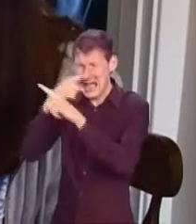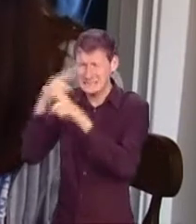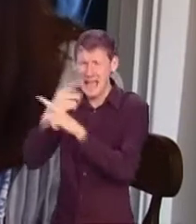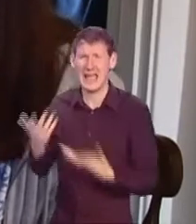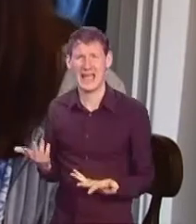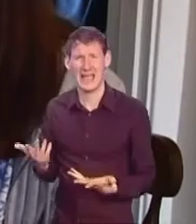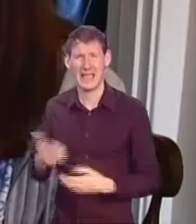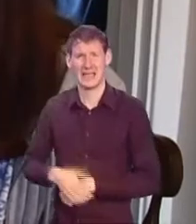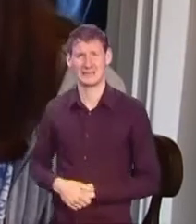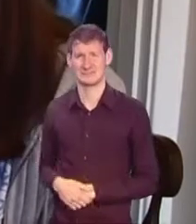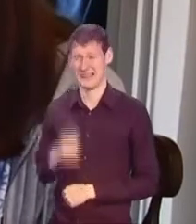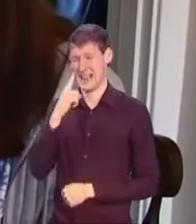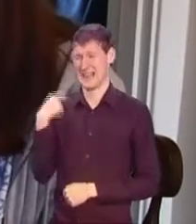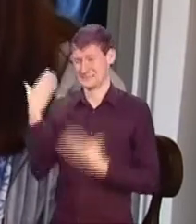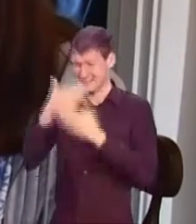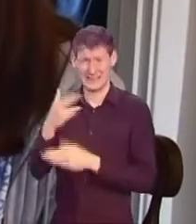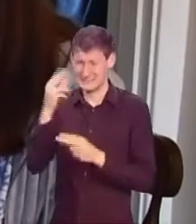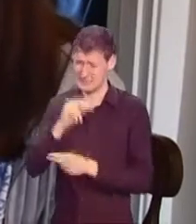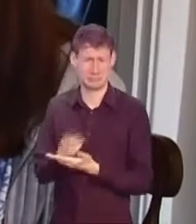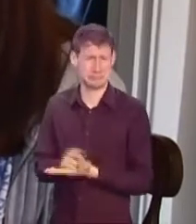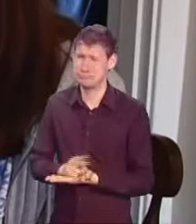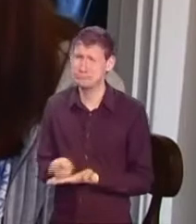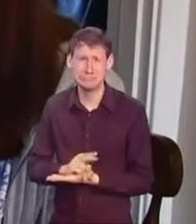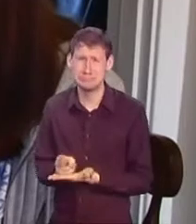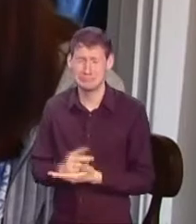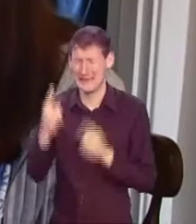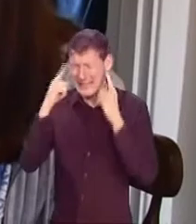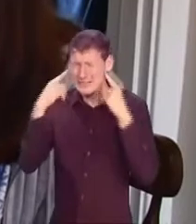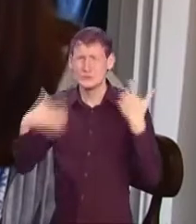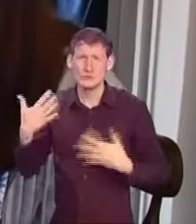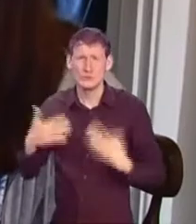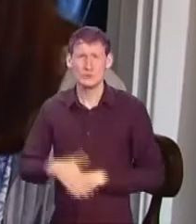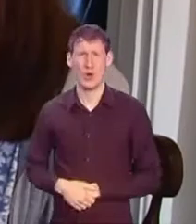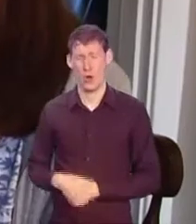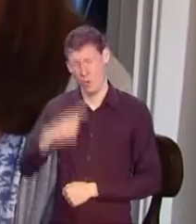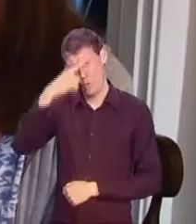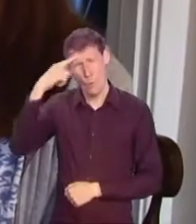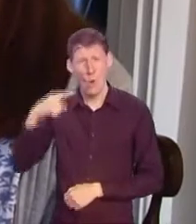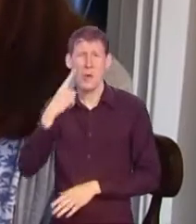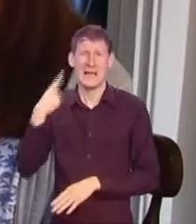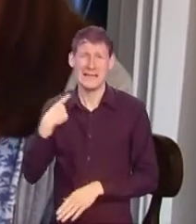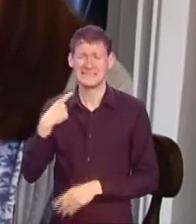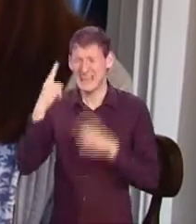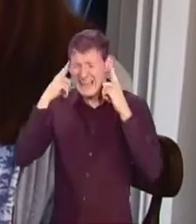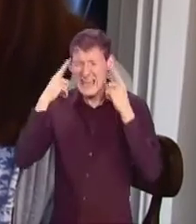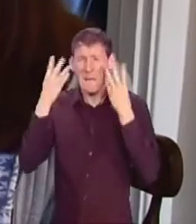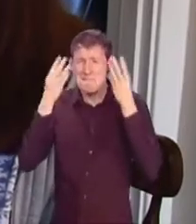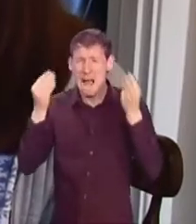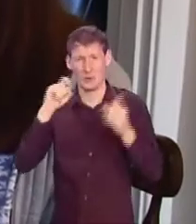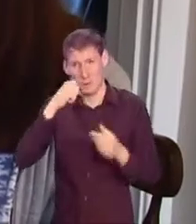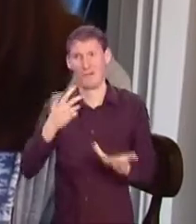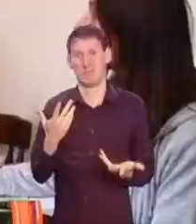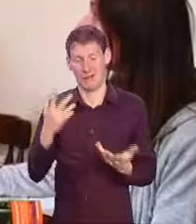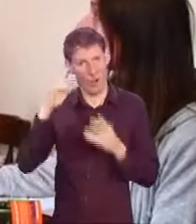head. I didn't sleep much last night and my ears are sore. It was so hot yesterday I thought they were going to melt in my